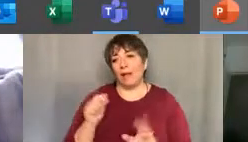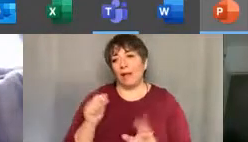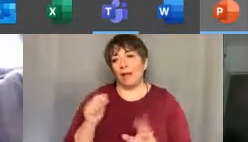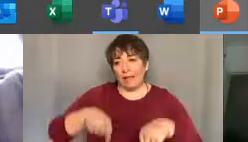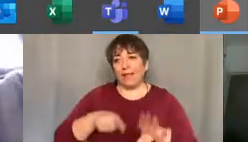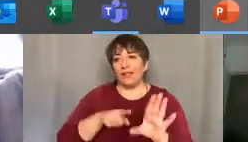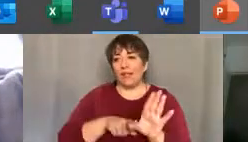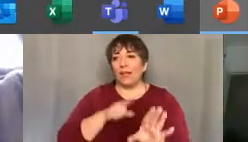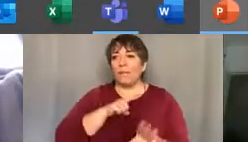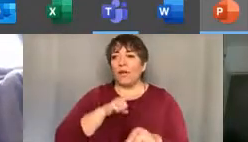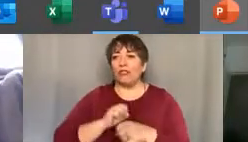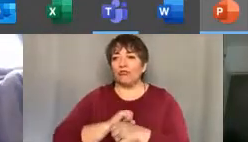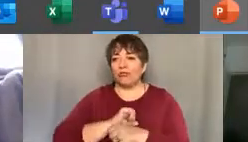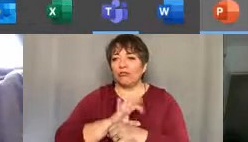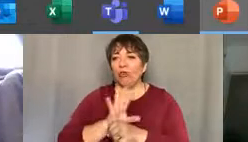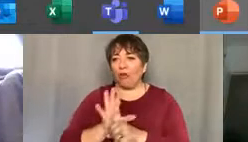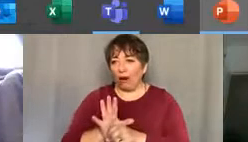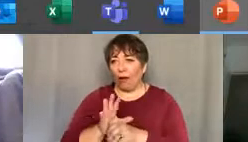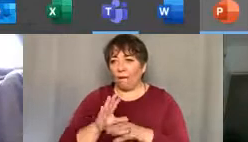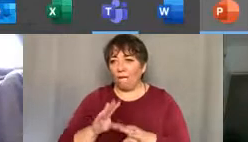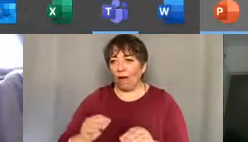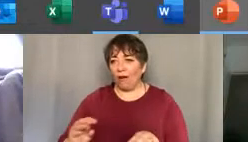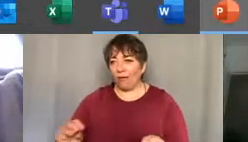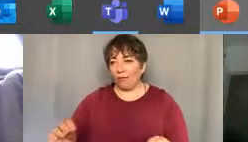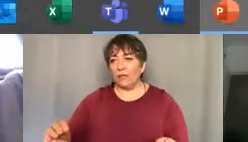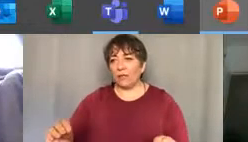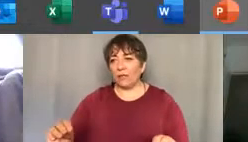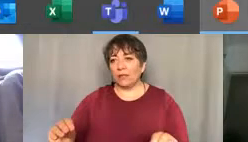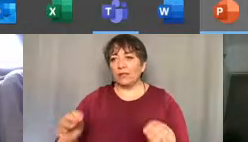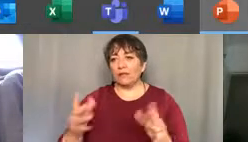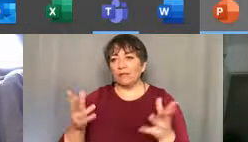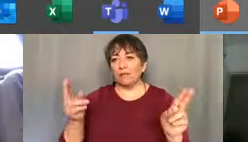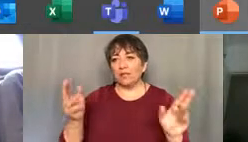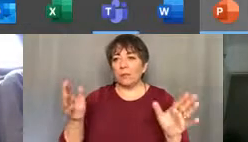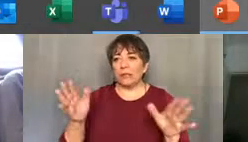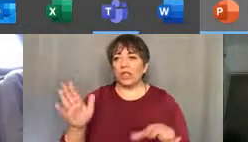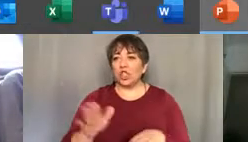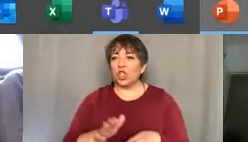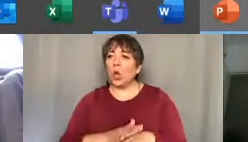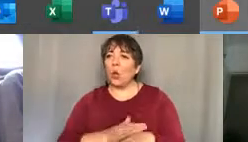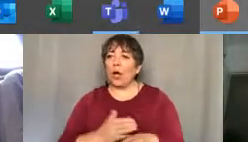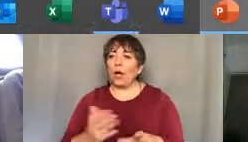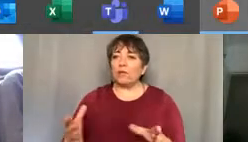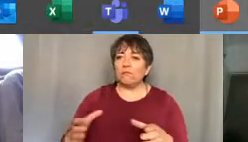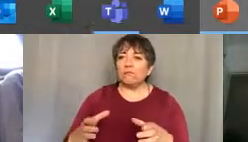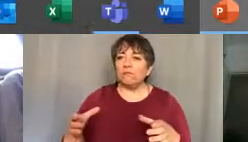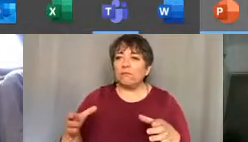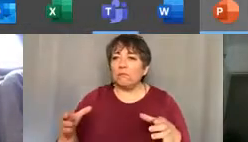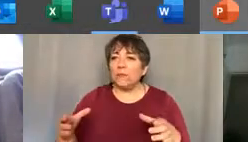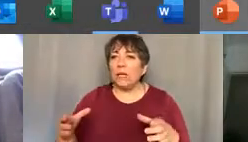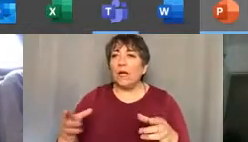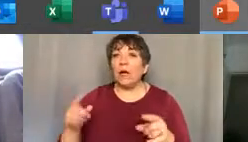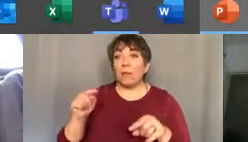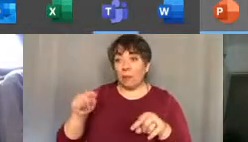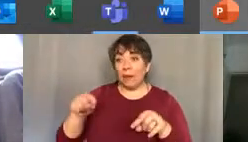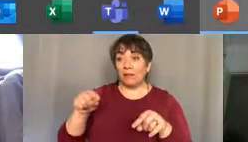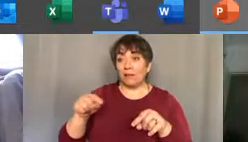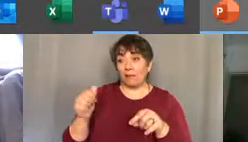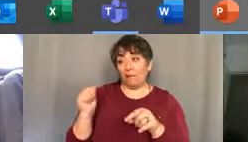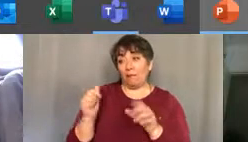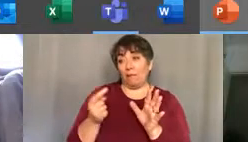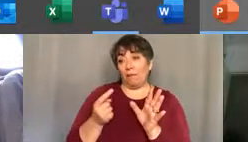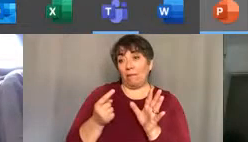due to the pandemic, but even with that, we did introduce 6 new surgeries. And since April of this year, we've also introduced 6 new